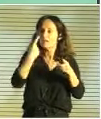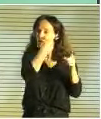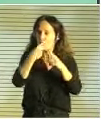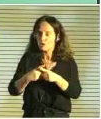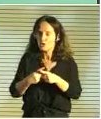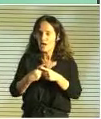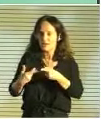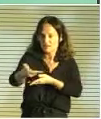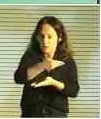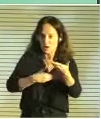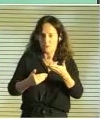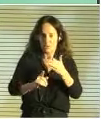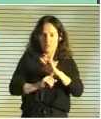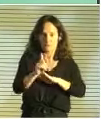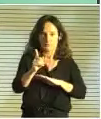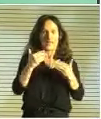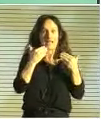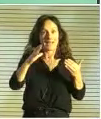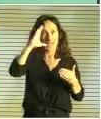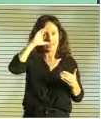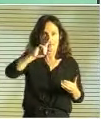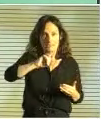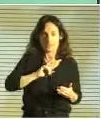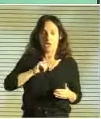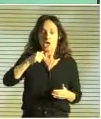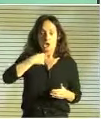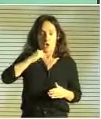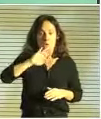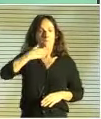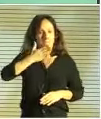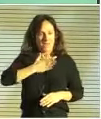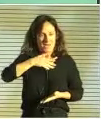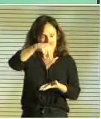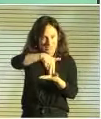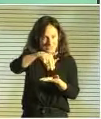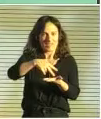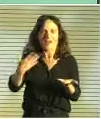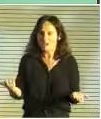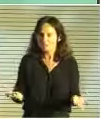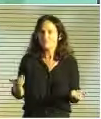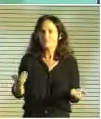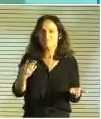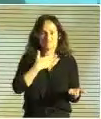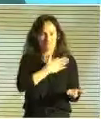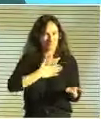be here also tomorrow, happy to discuss with you, to meet you personally in the area around. Thank you.